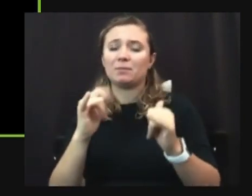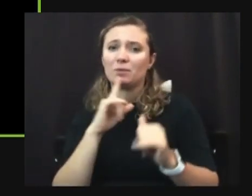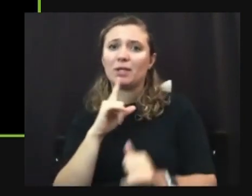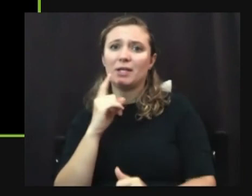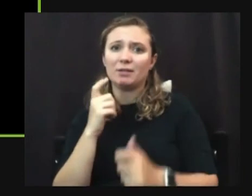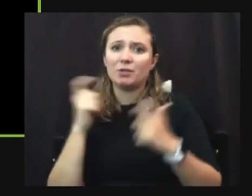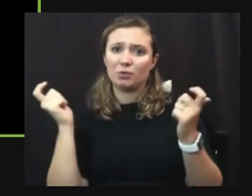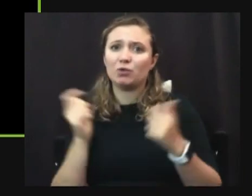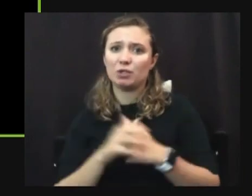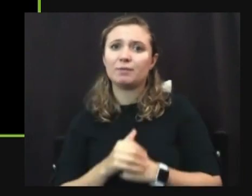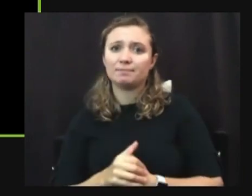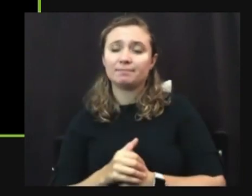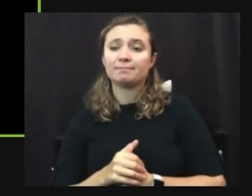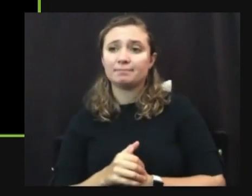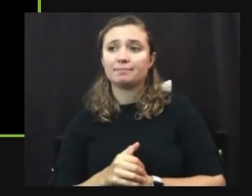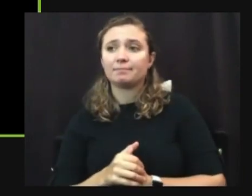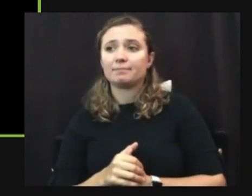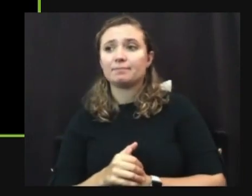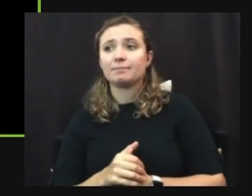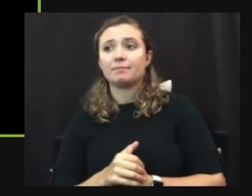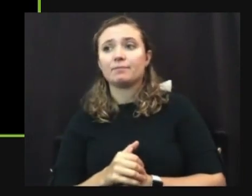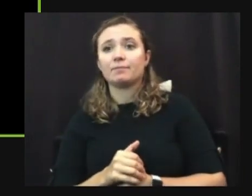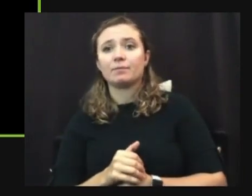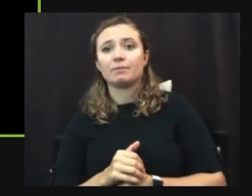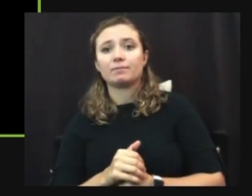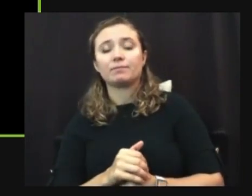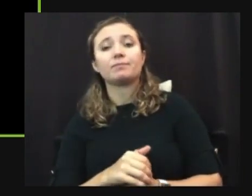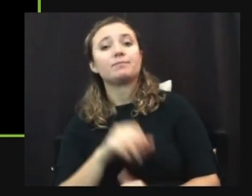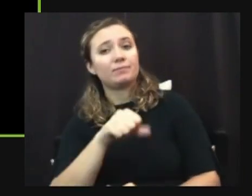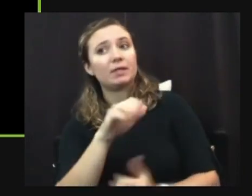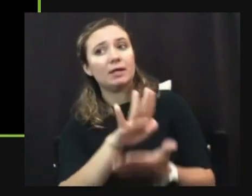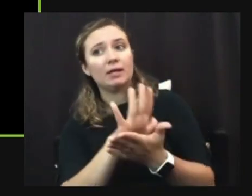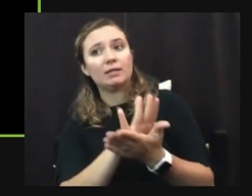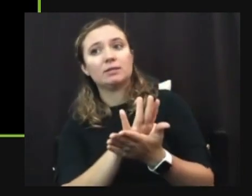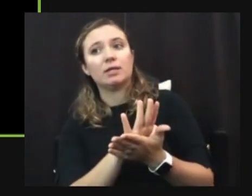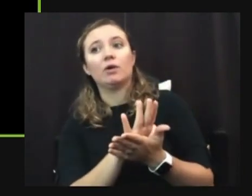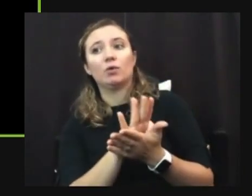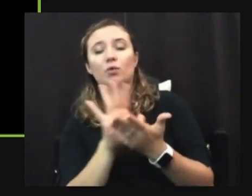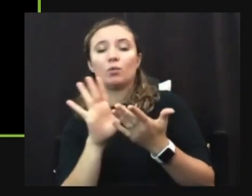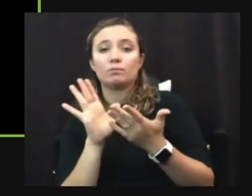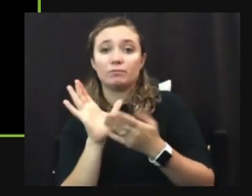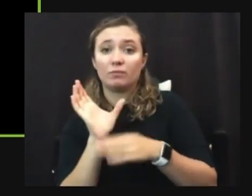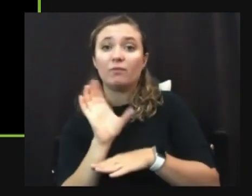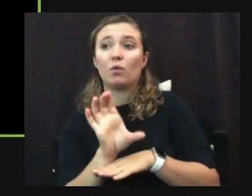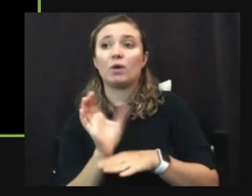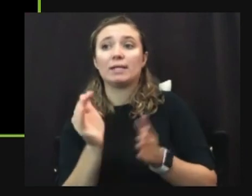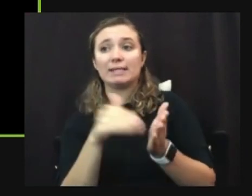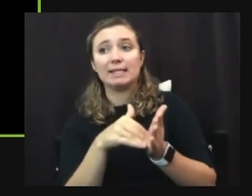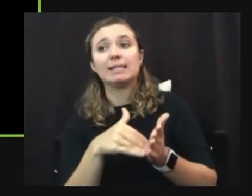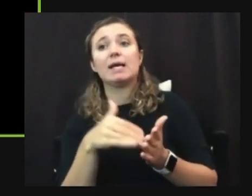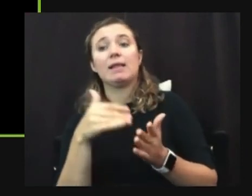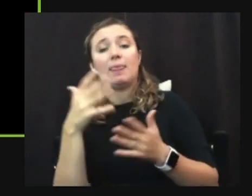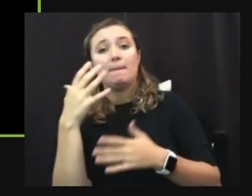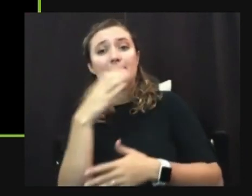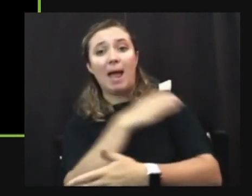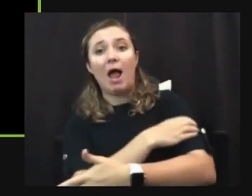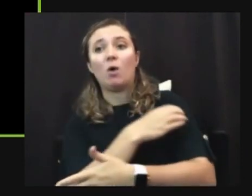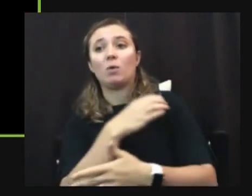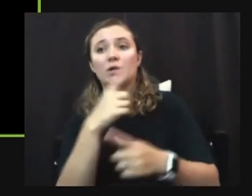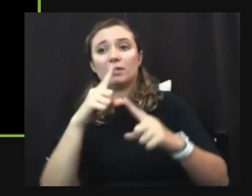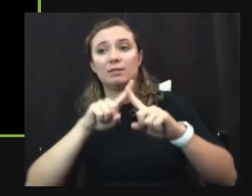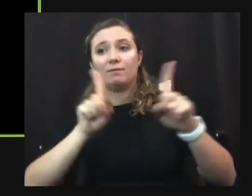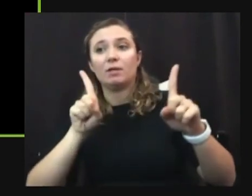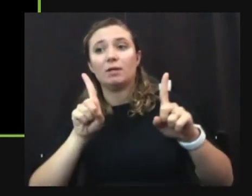Kate? Academia it reinforces the power differential that upholds oppression by pathologizing true empathy.